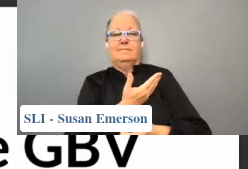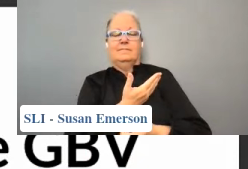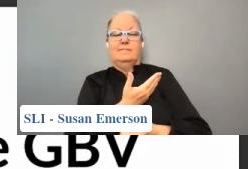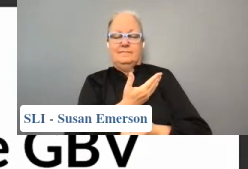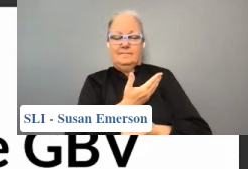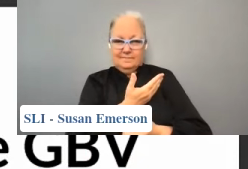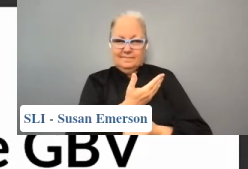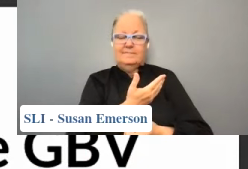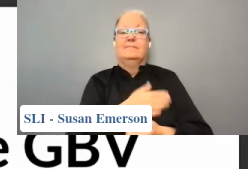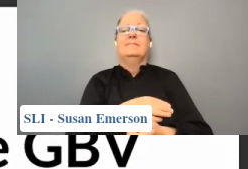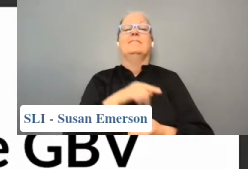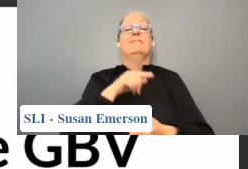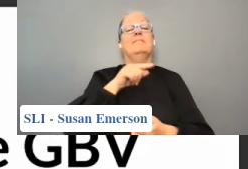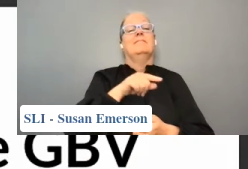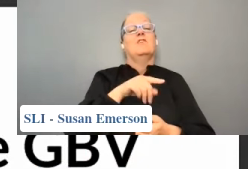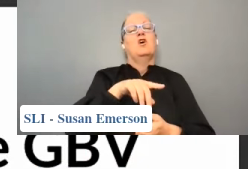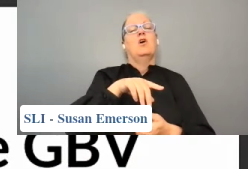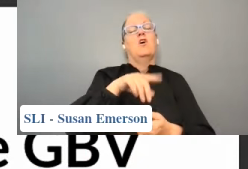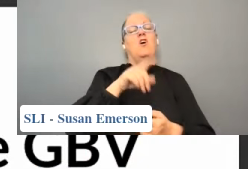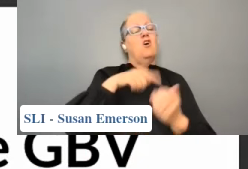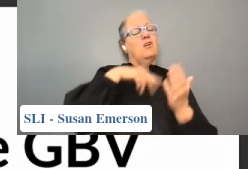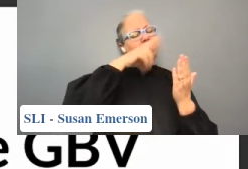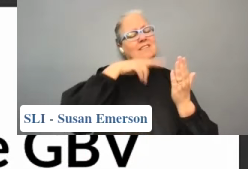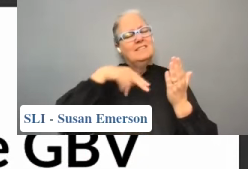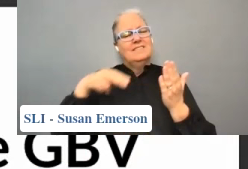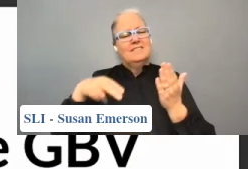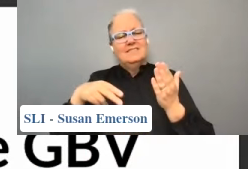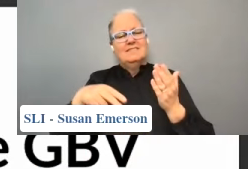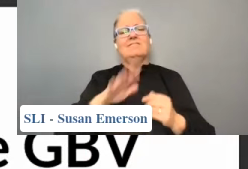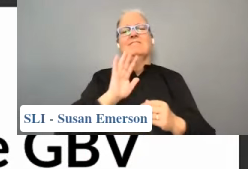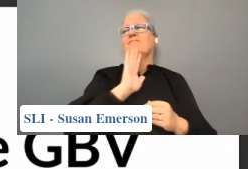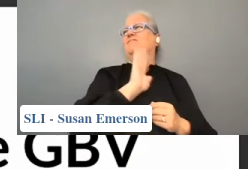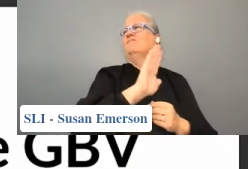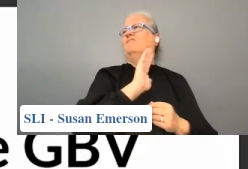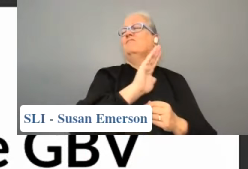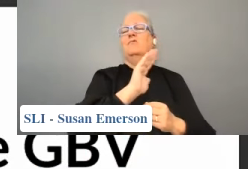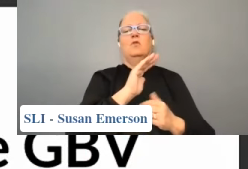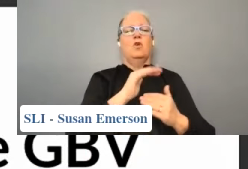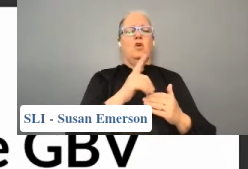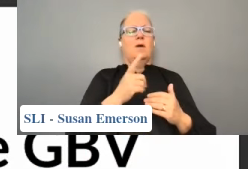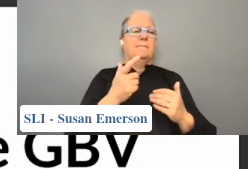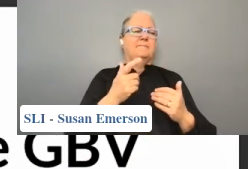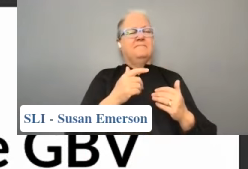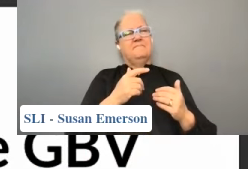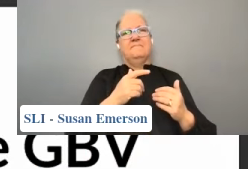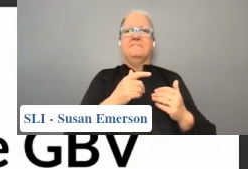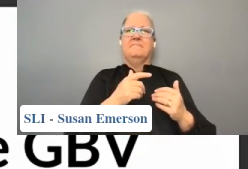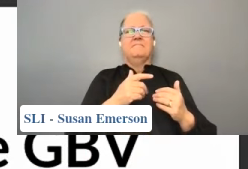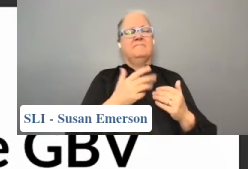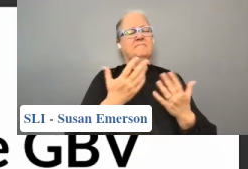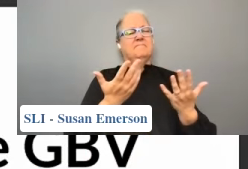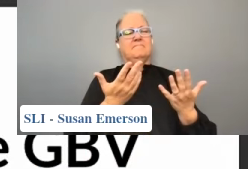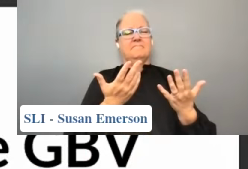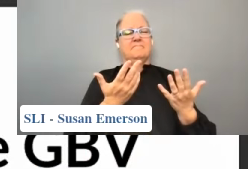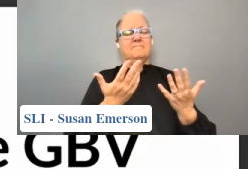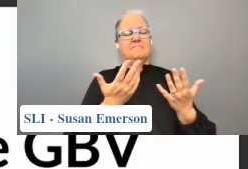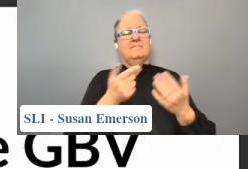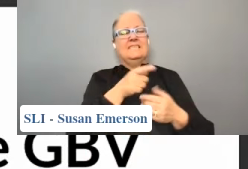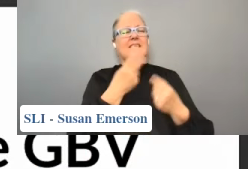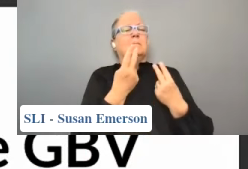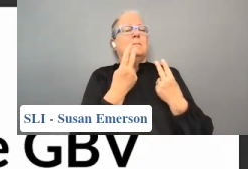finding in the literature that baseline social norms in a context really matter. So they can either create a